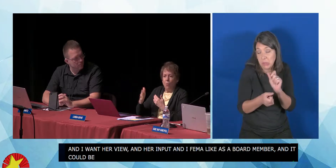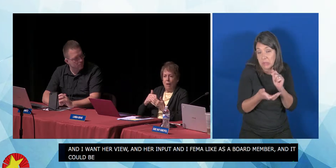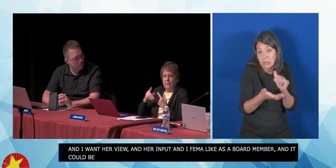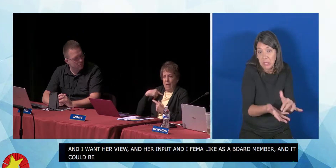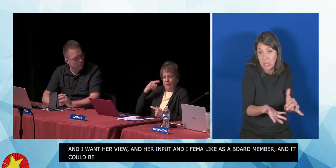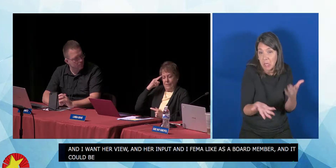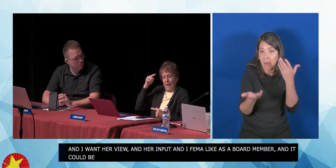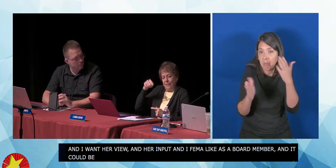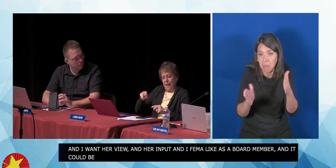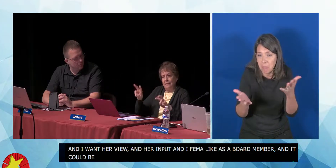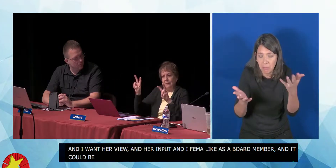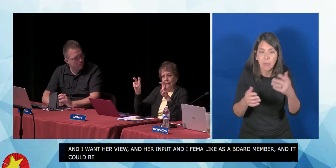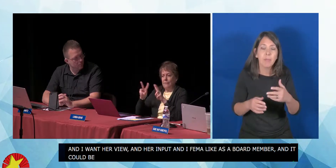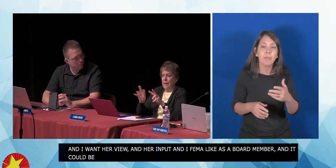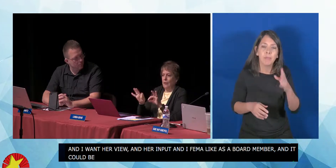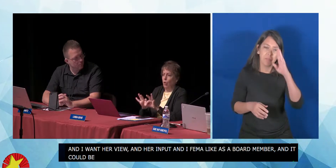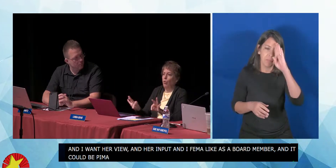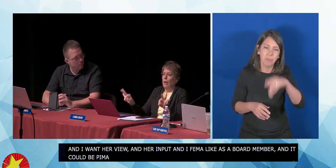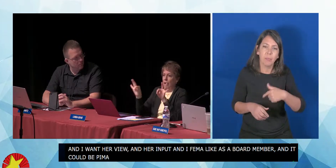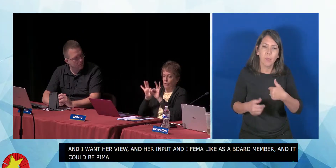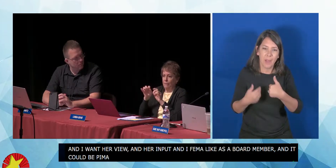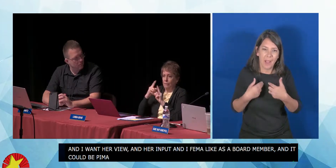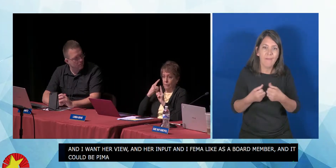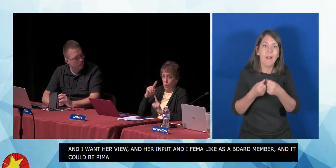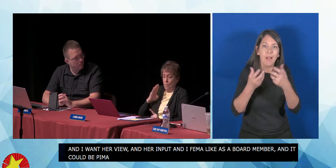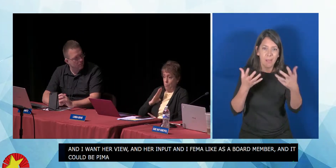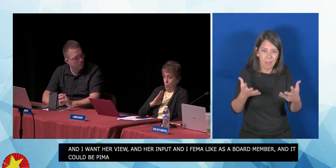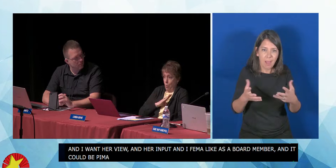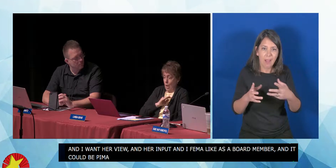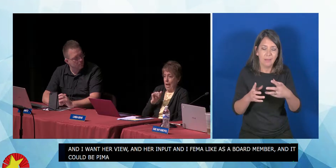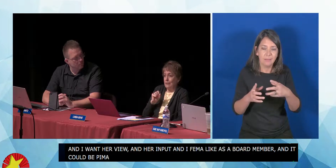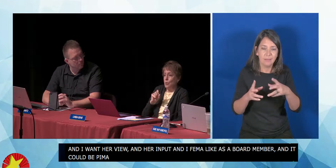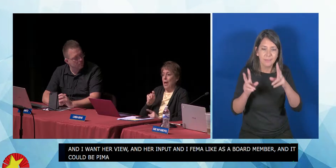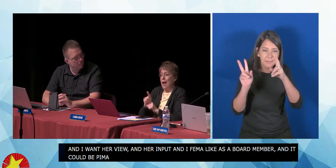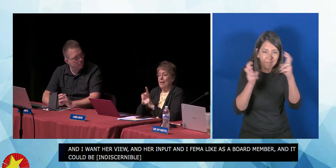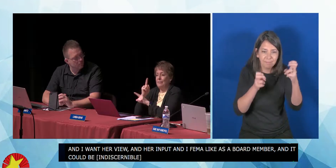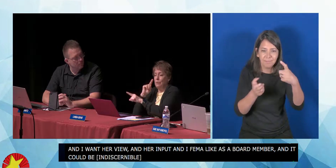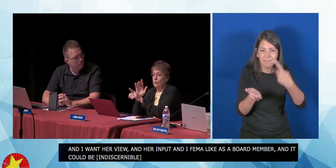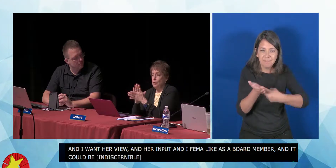got a lot to do coming up in terms of work studies already.